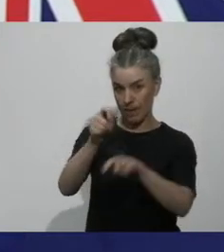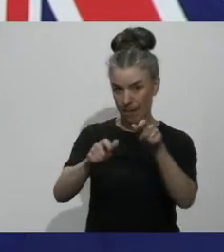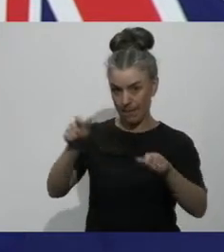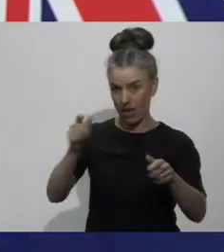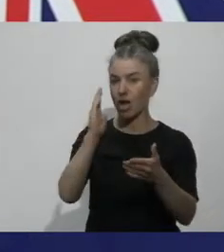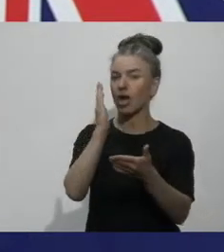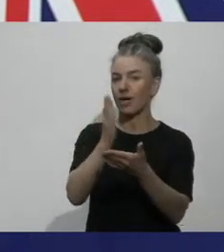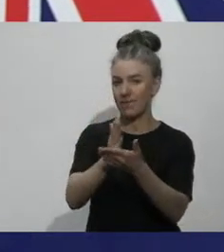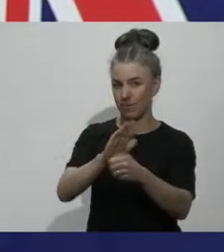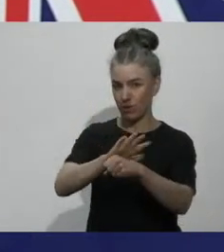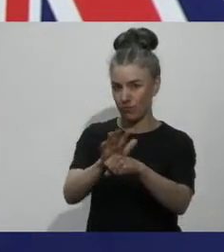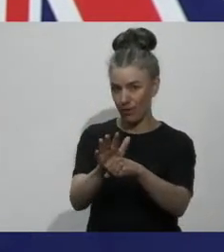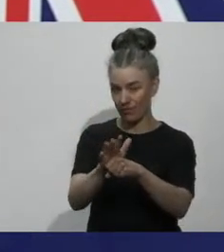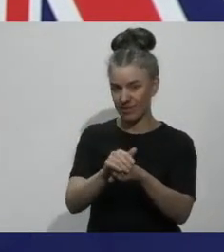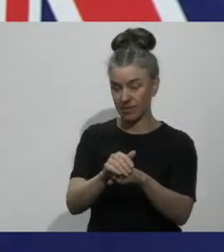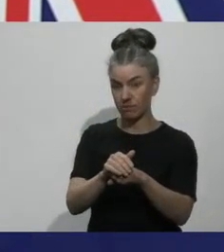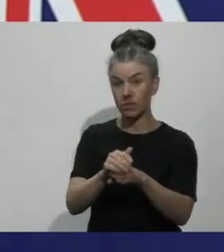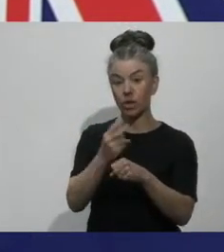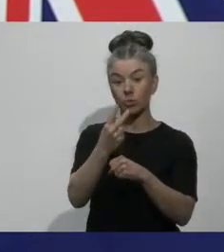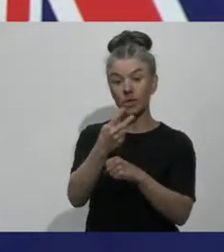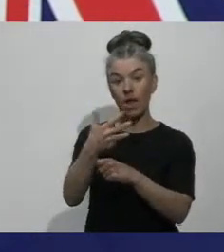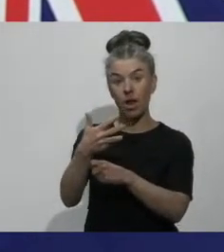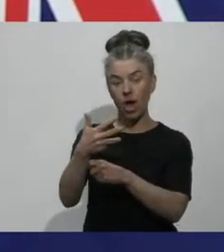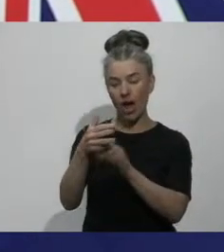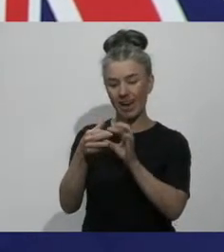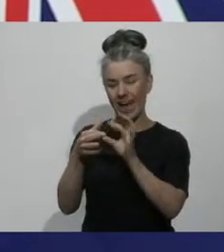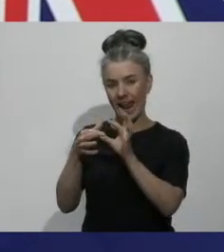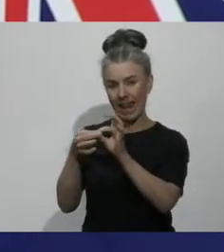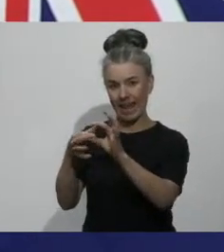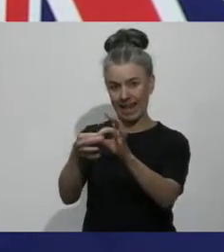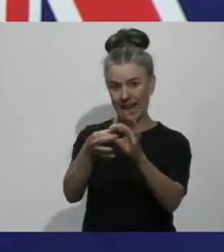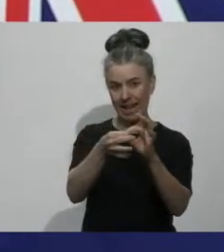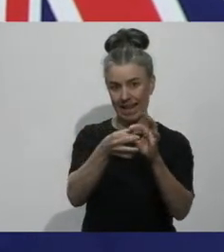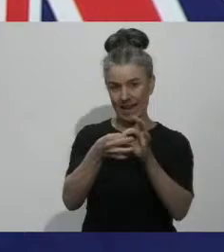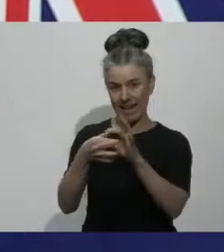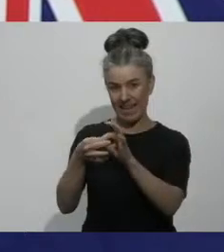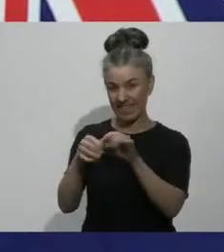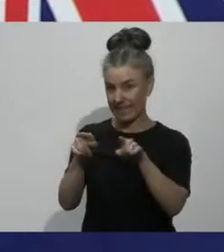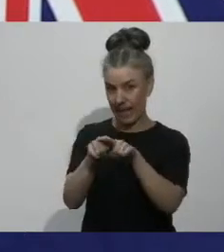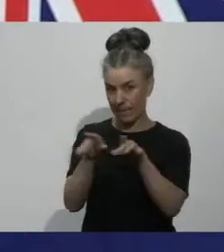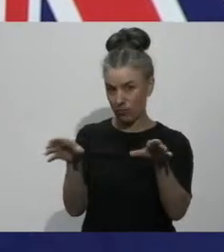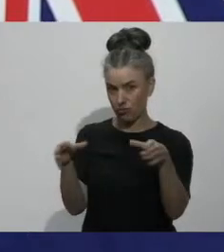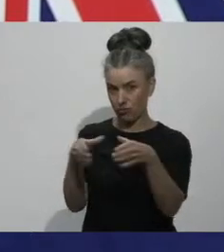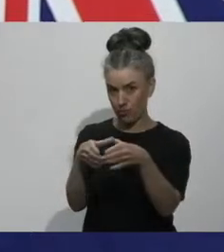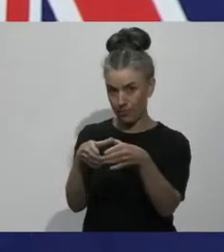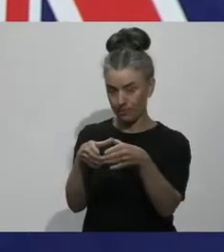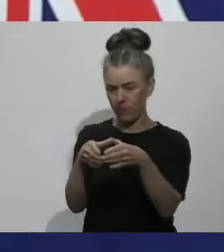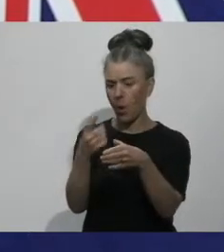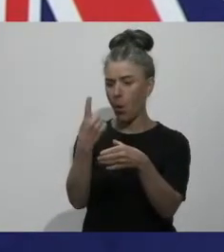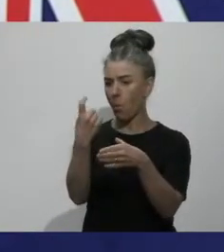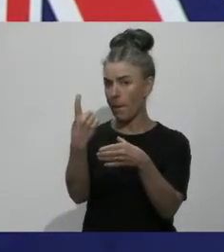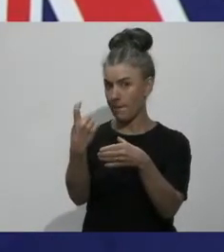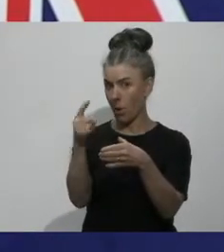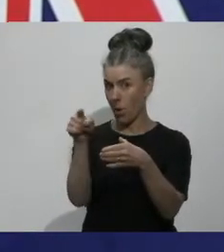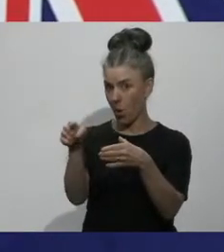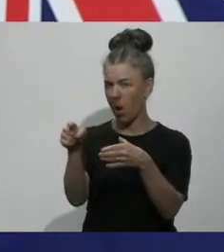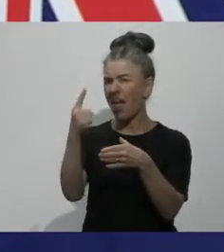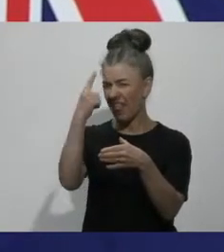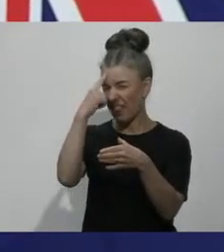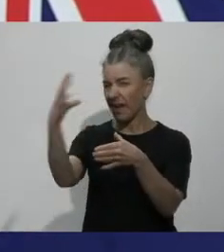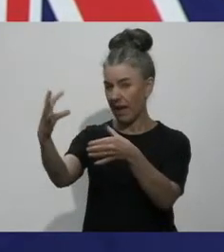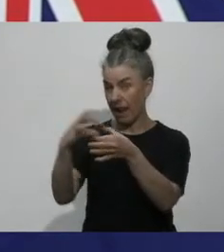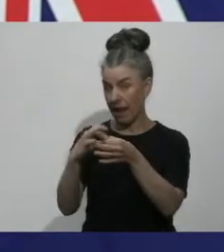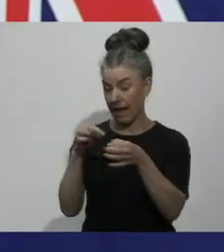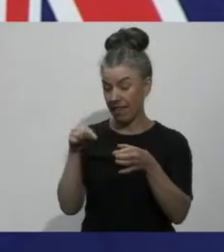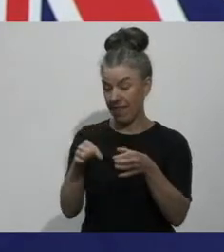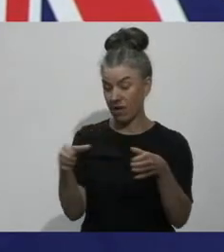this stage, all remain linked to one cluster centred in Auckland. One other case that is likely linked